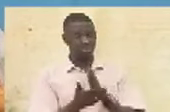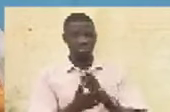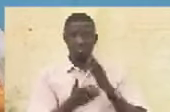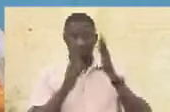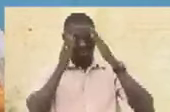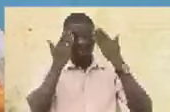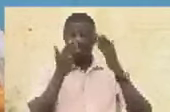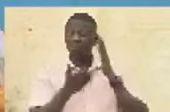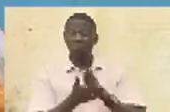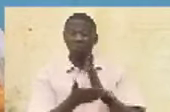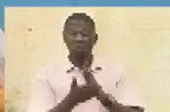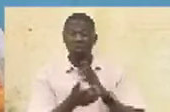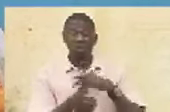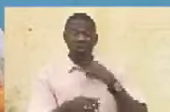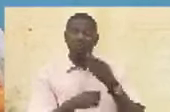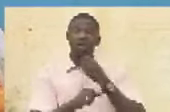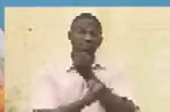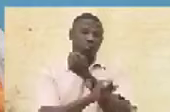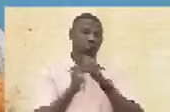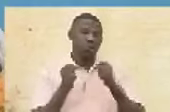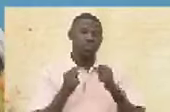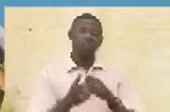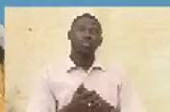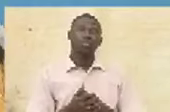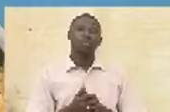even know about my condition.